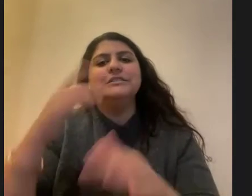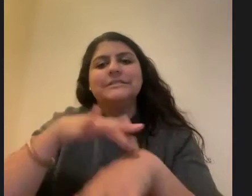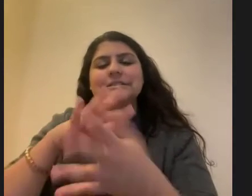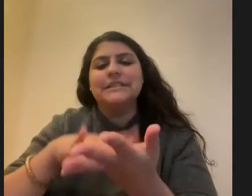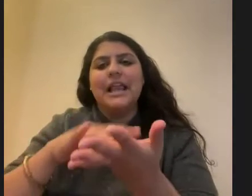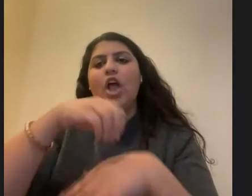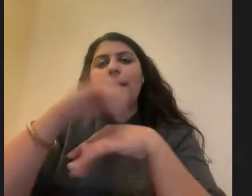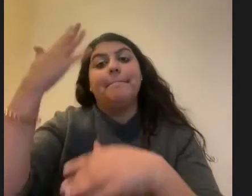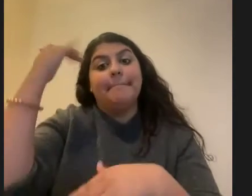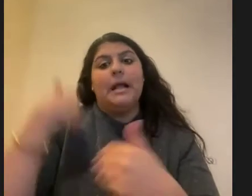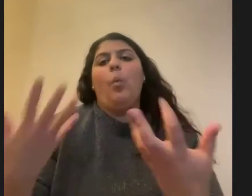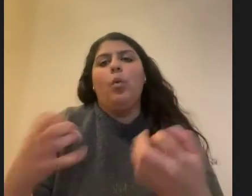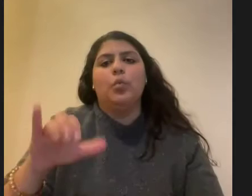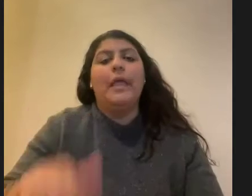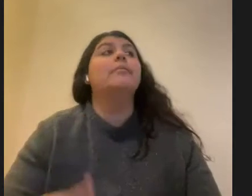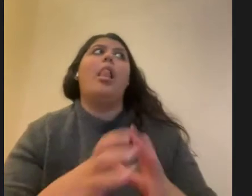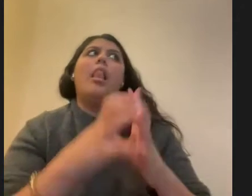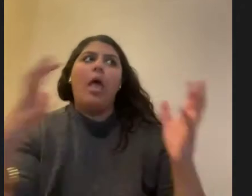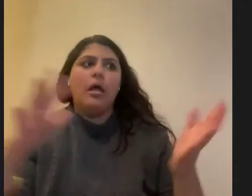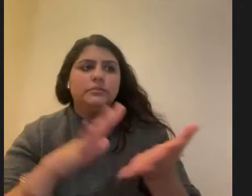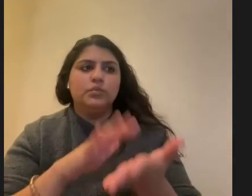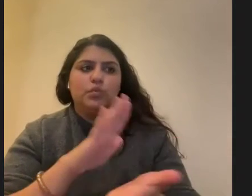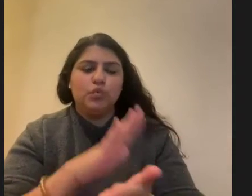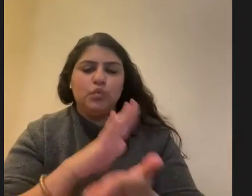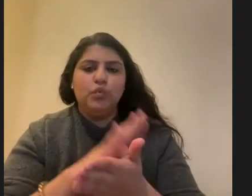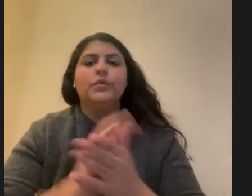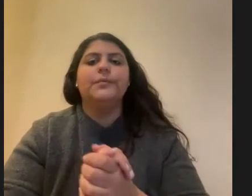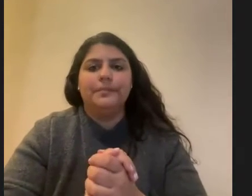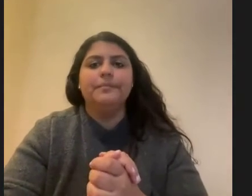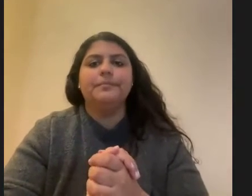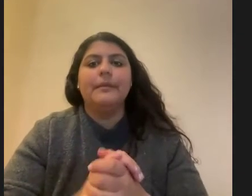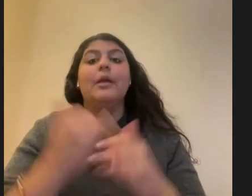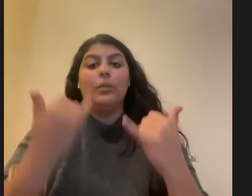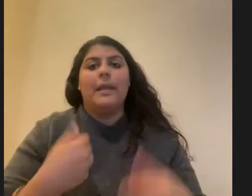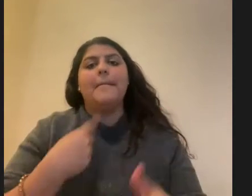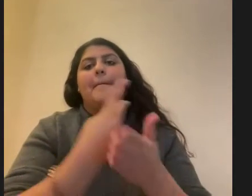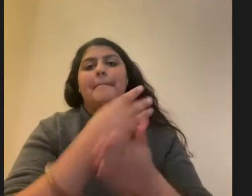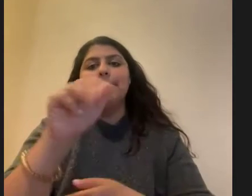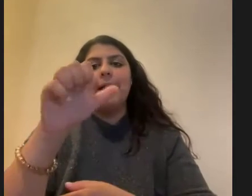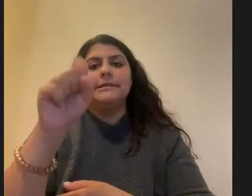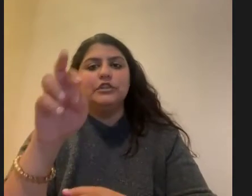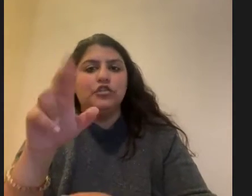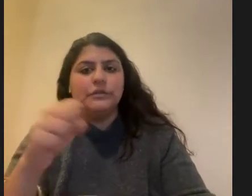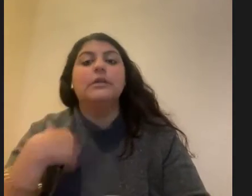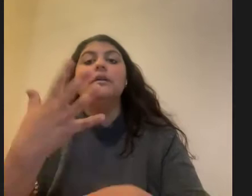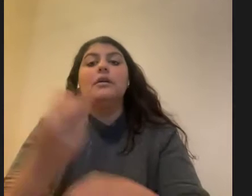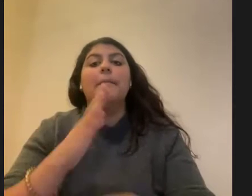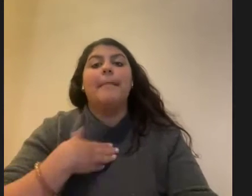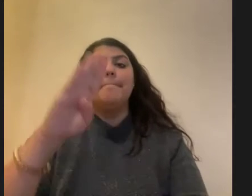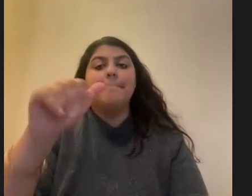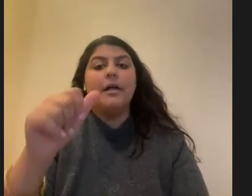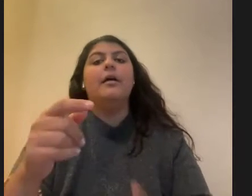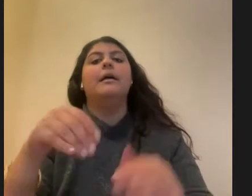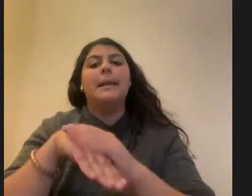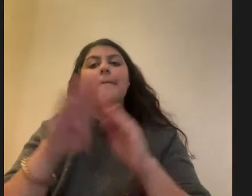of school. I'll be honest with you. It's a lot of school. I'm currently in my master's. I got my undergraduate degree in biology. I